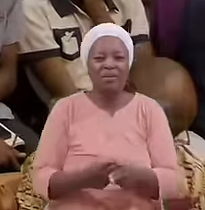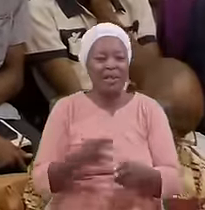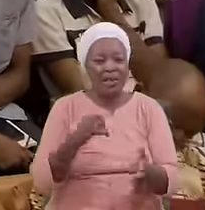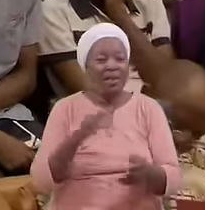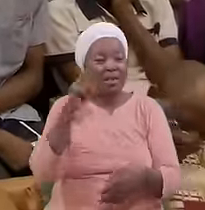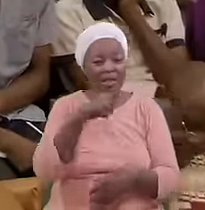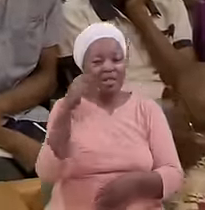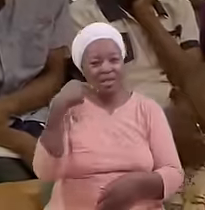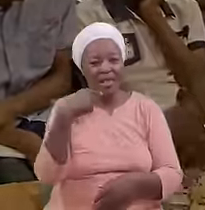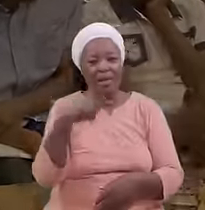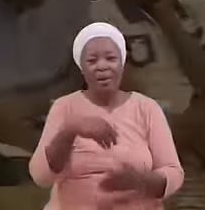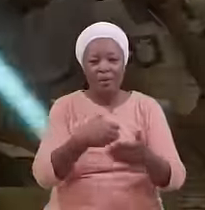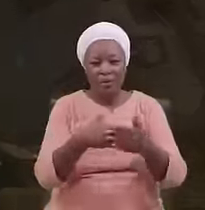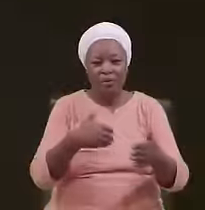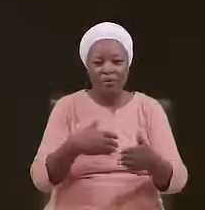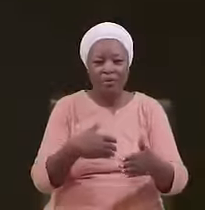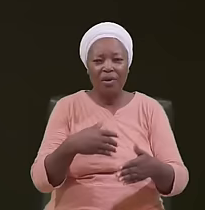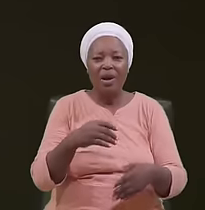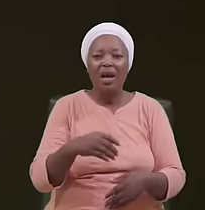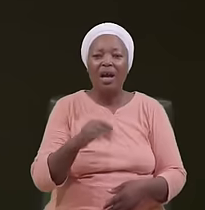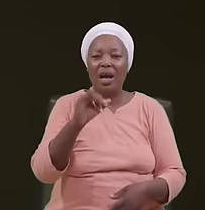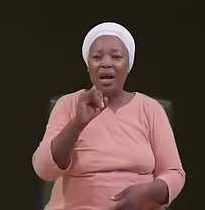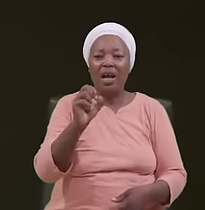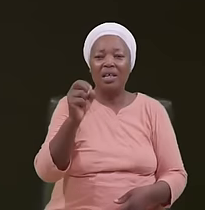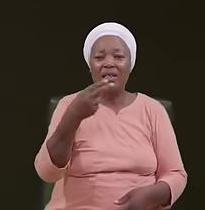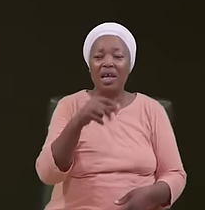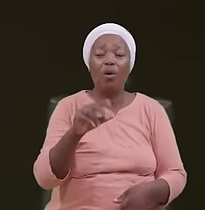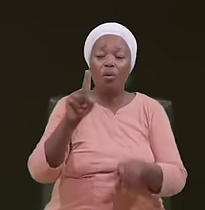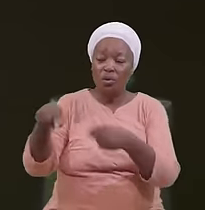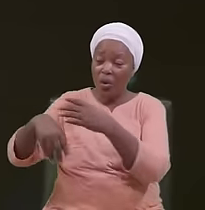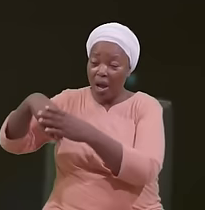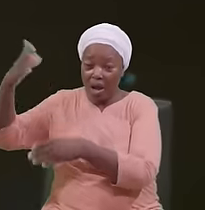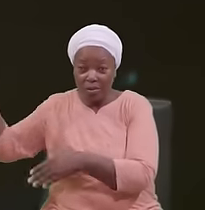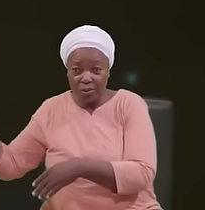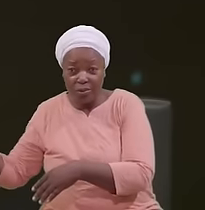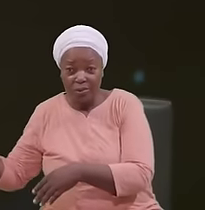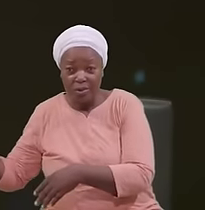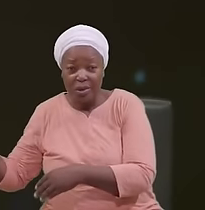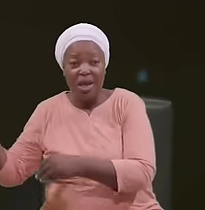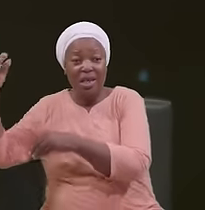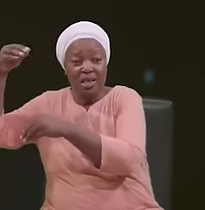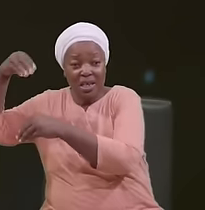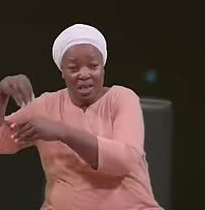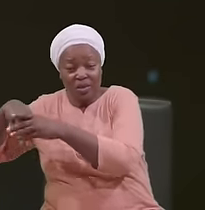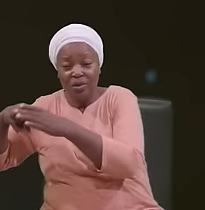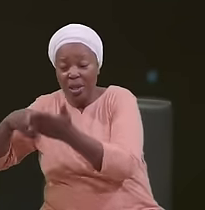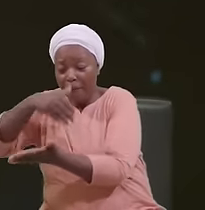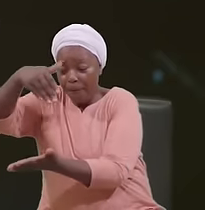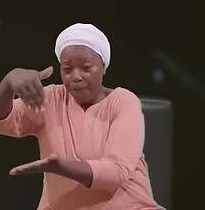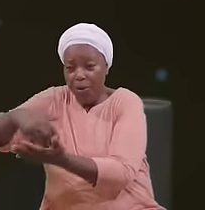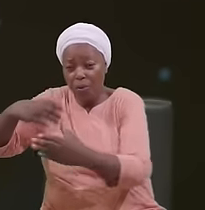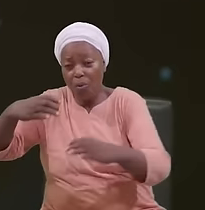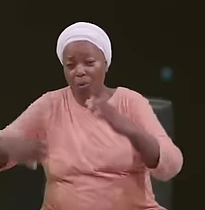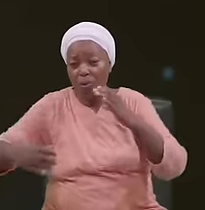says, before Isaiah was gone out into the middle